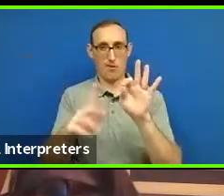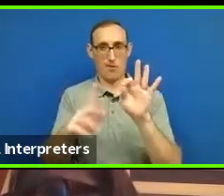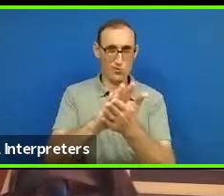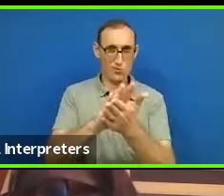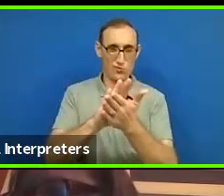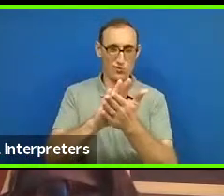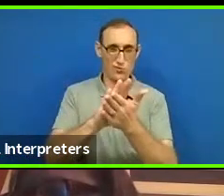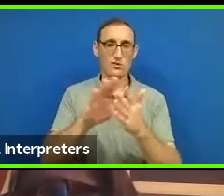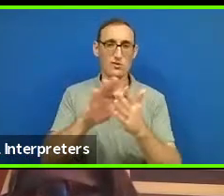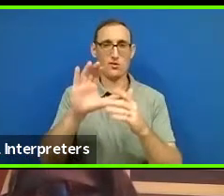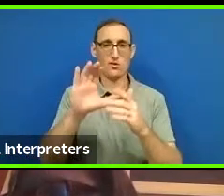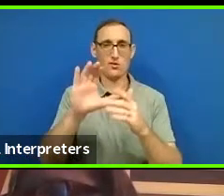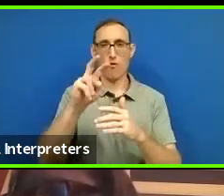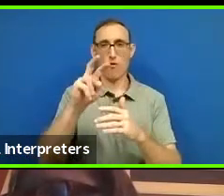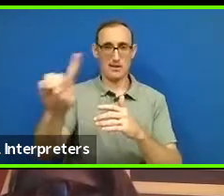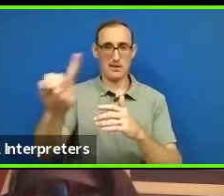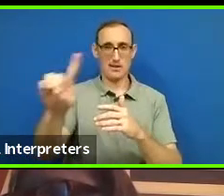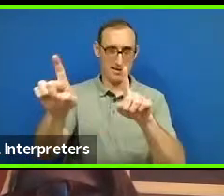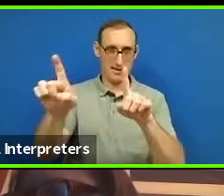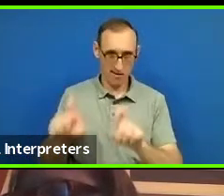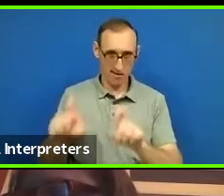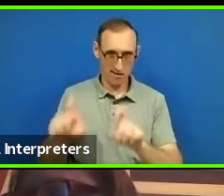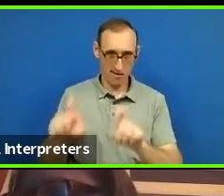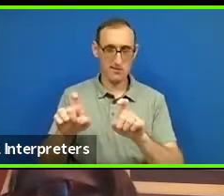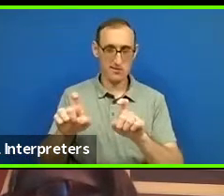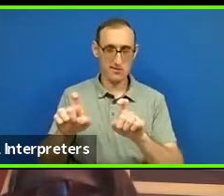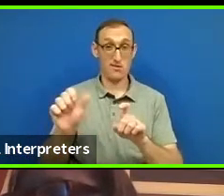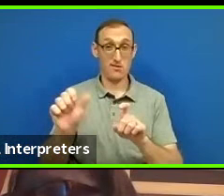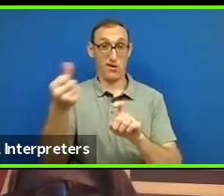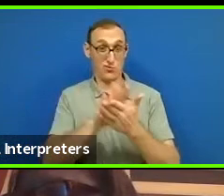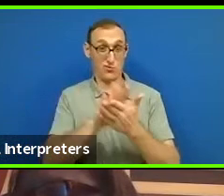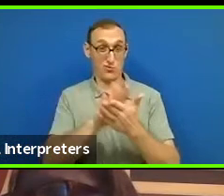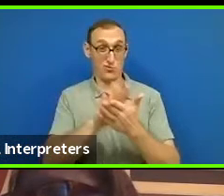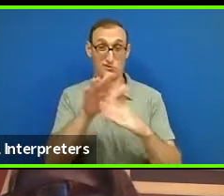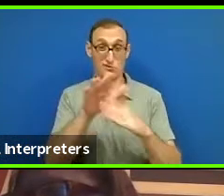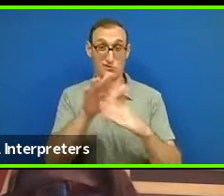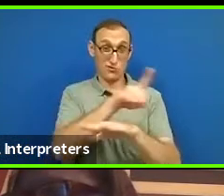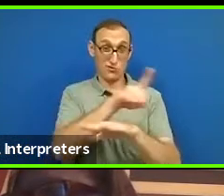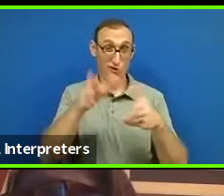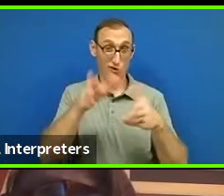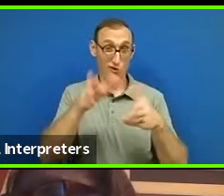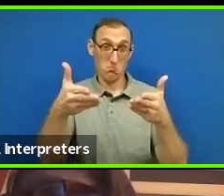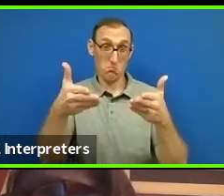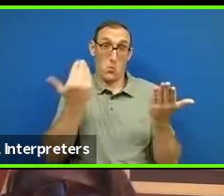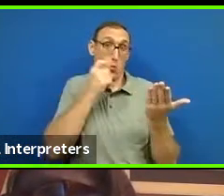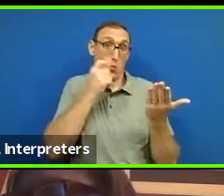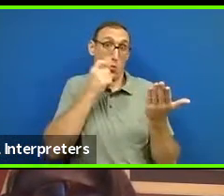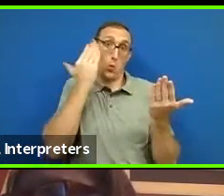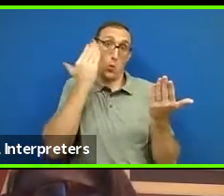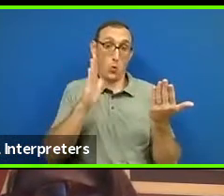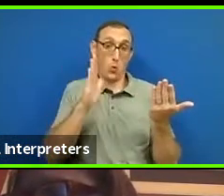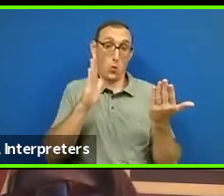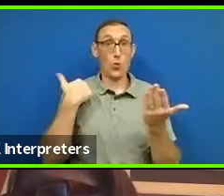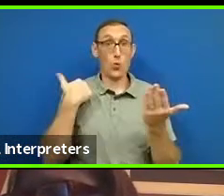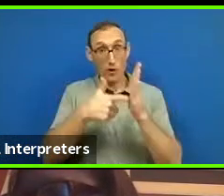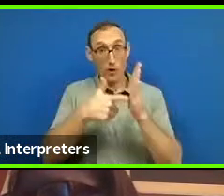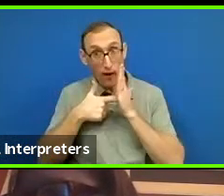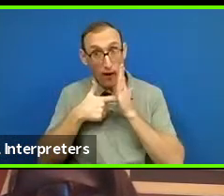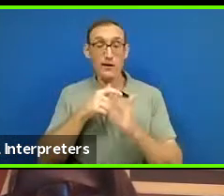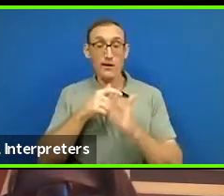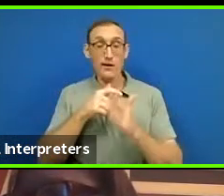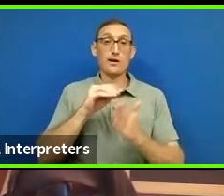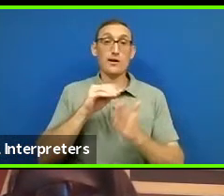forward thinking. I don't know of any other school district that's offering it. You know, we can't mandate that our students or staff take tests, but we can certainly